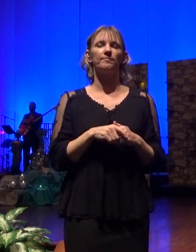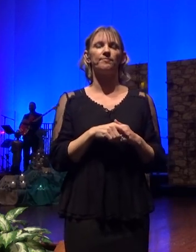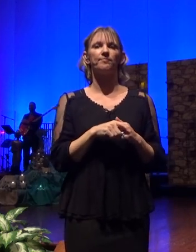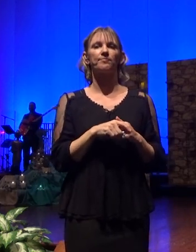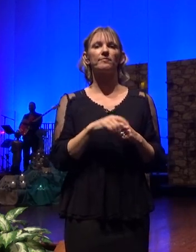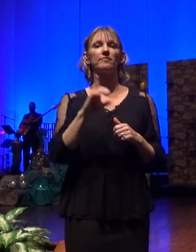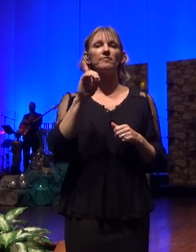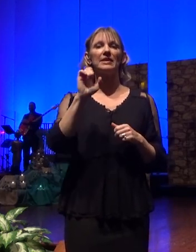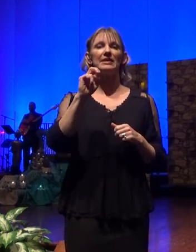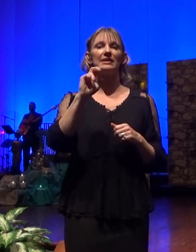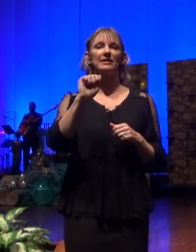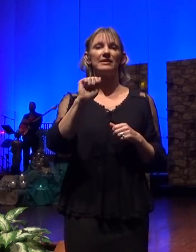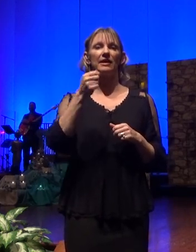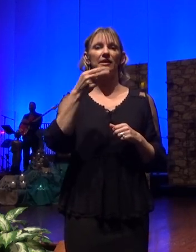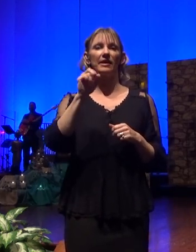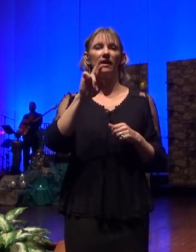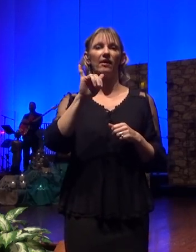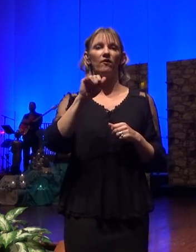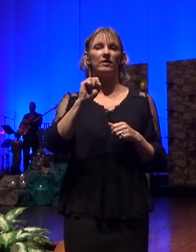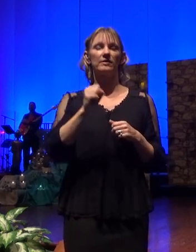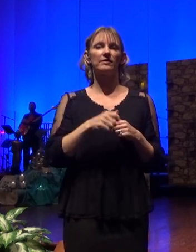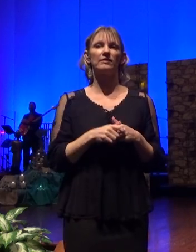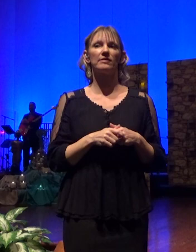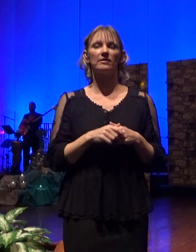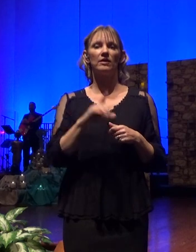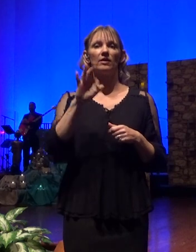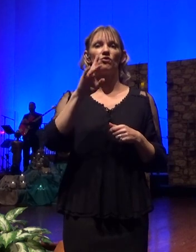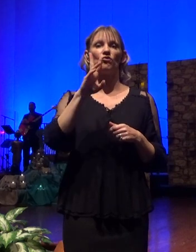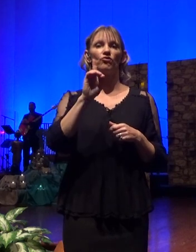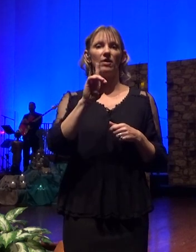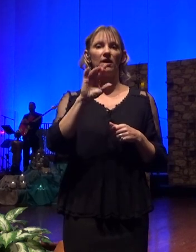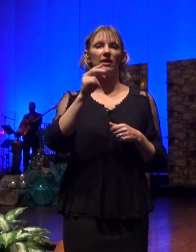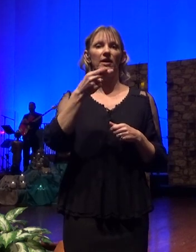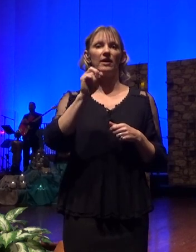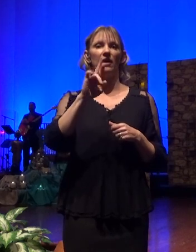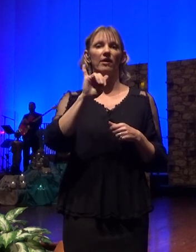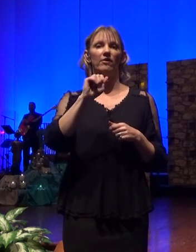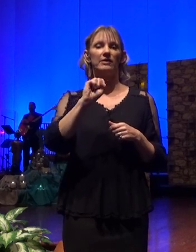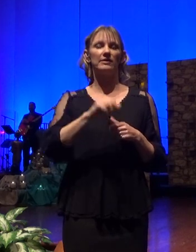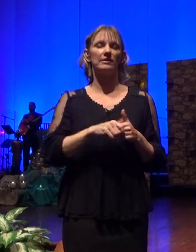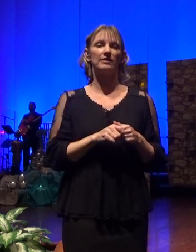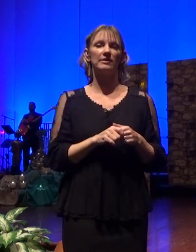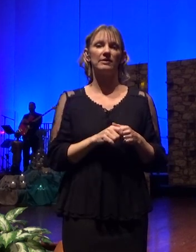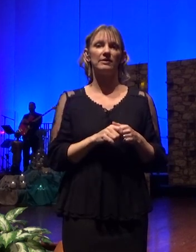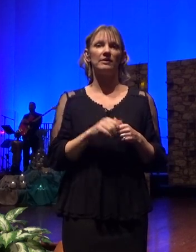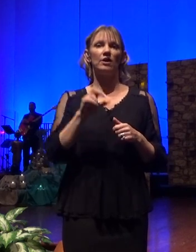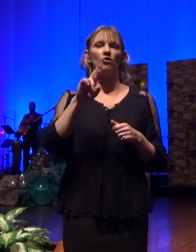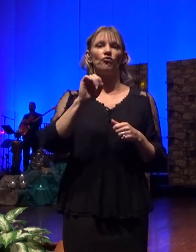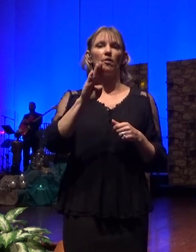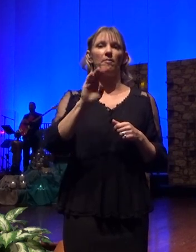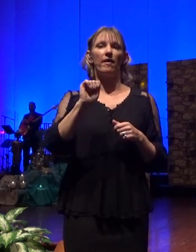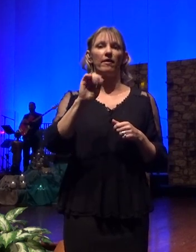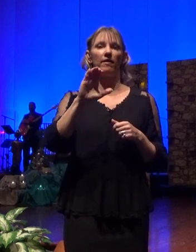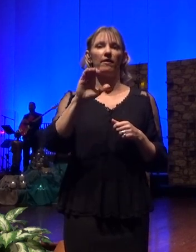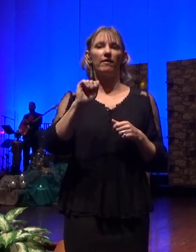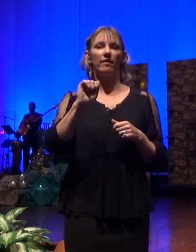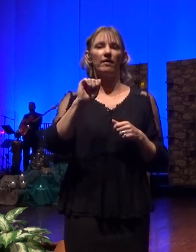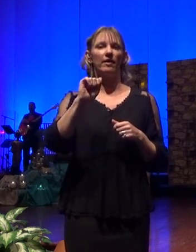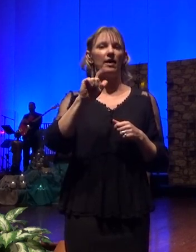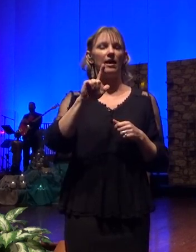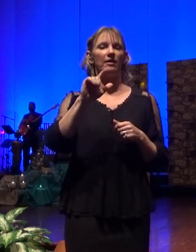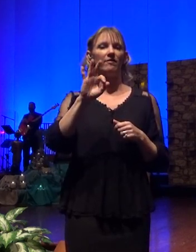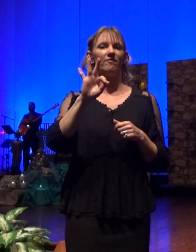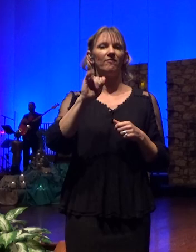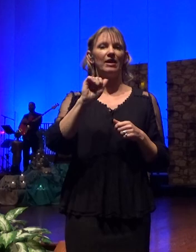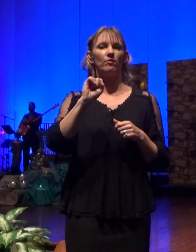Dina Harris. Fred Harris. And Rebecca Althaus.